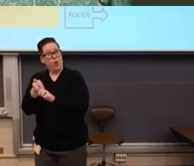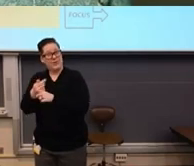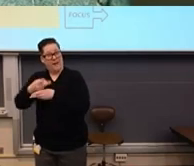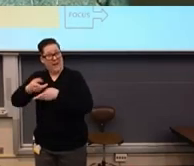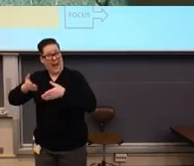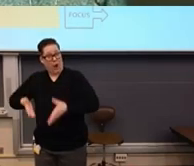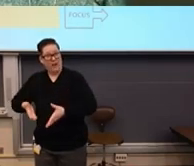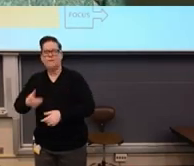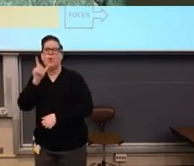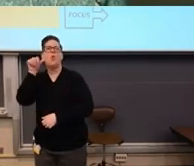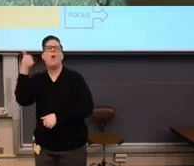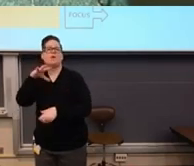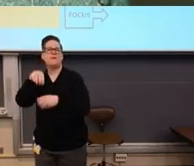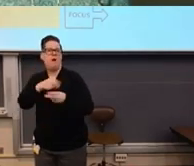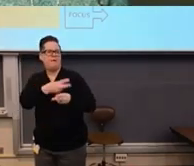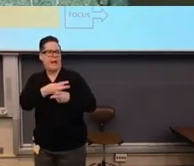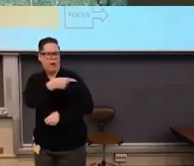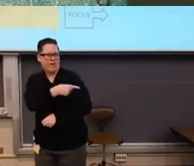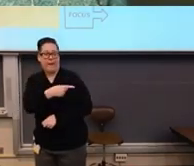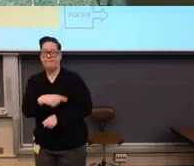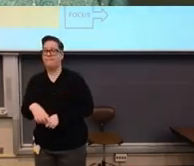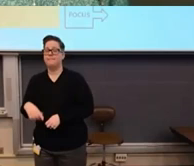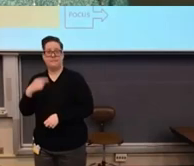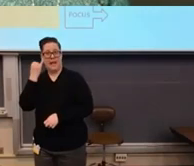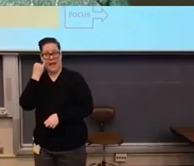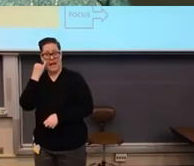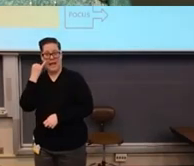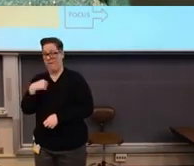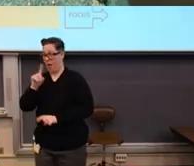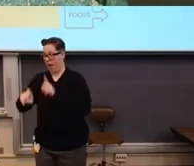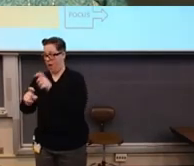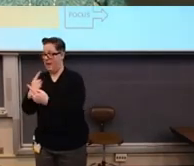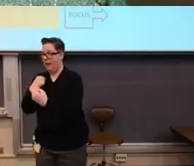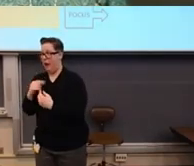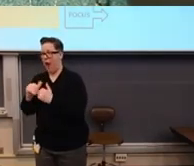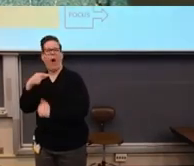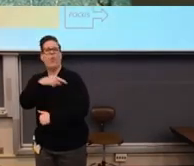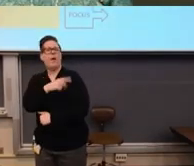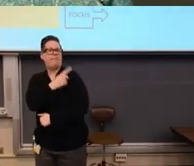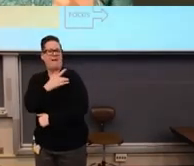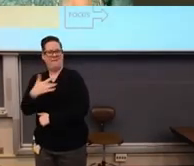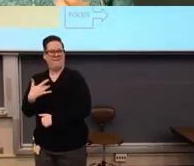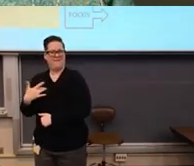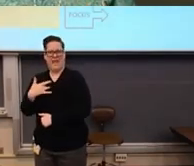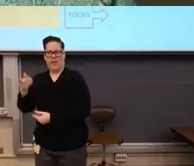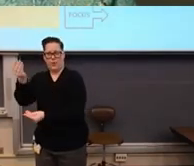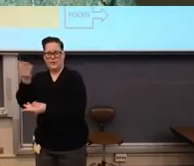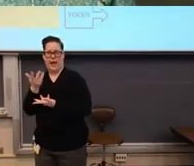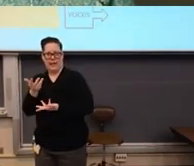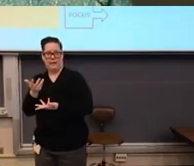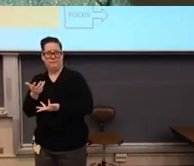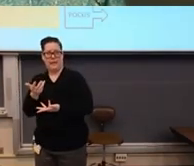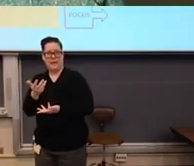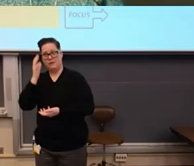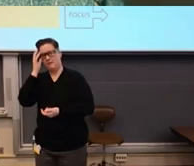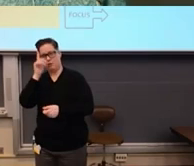is involved? How would the patient feel about them answering questions about health, memory, and function? Which means, do they have insight about